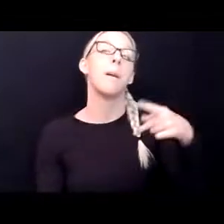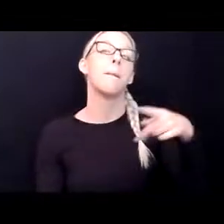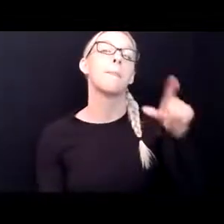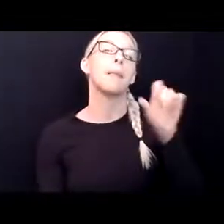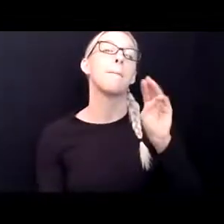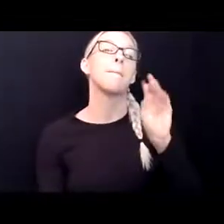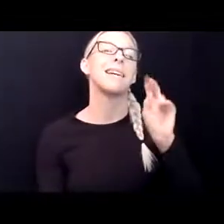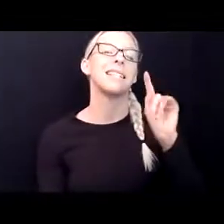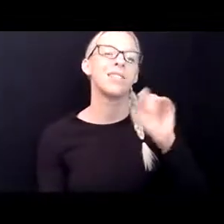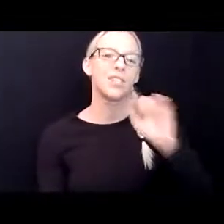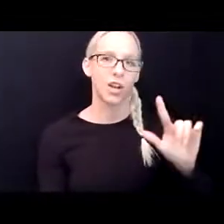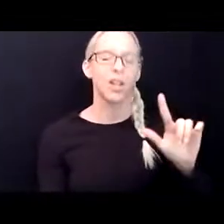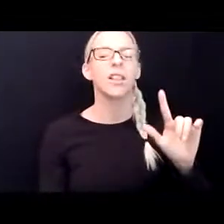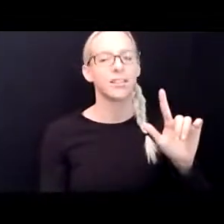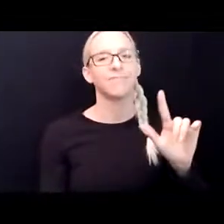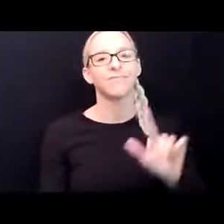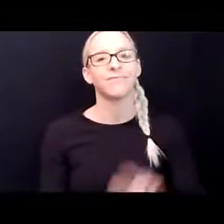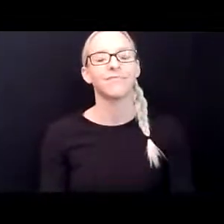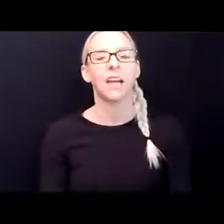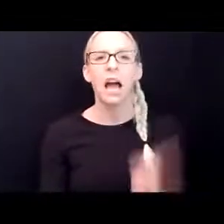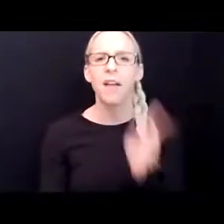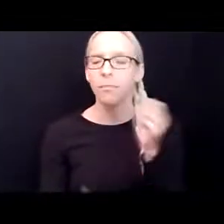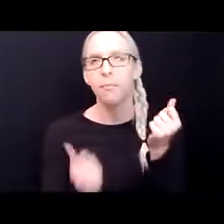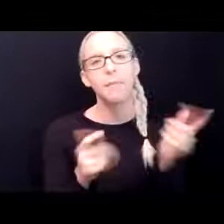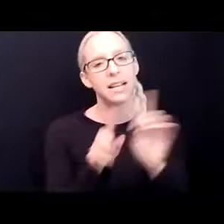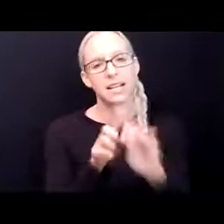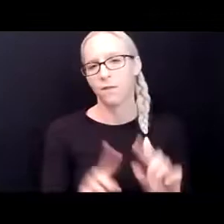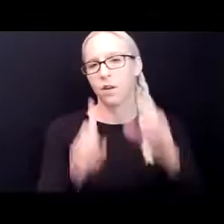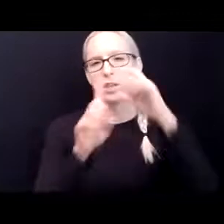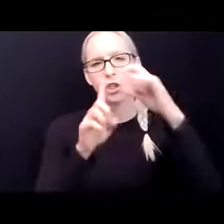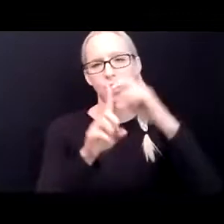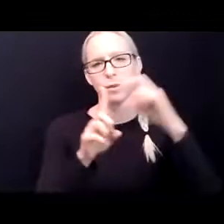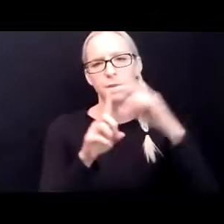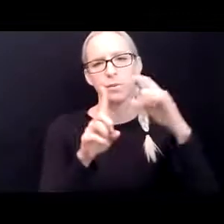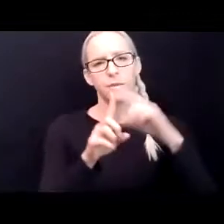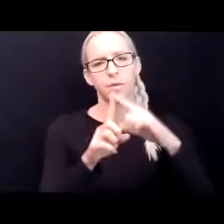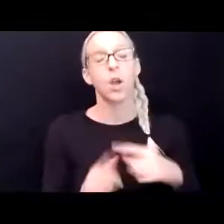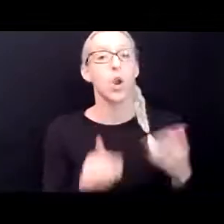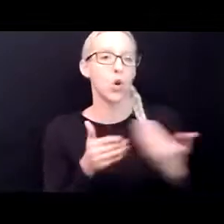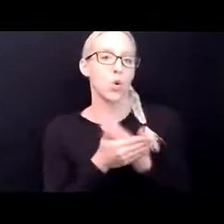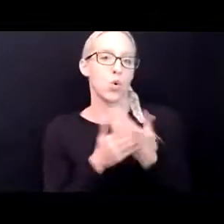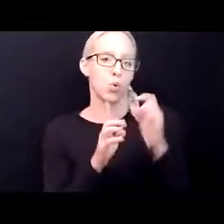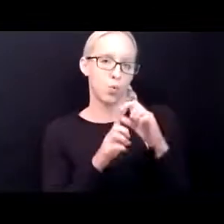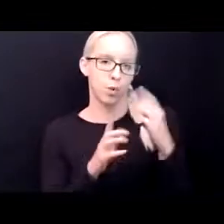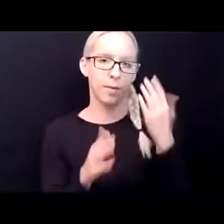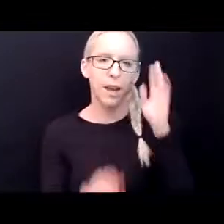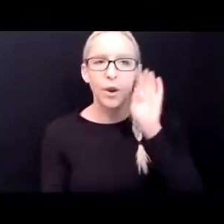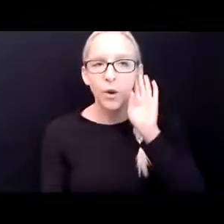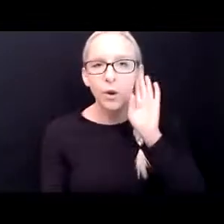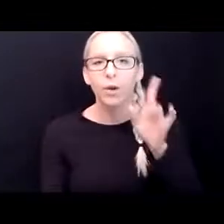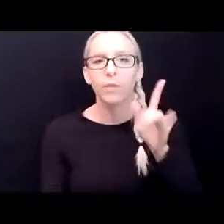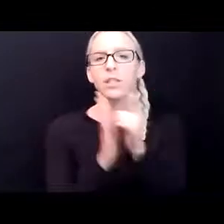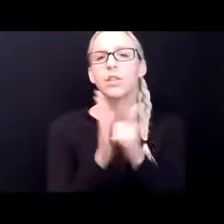different terms. I had one where it was a new one for me. I had a gentleman who was an attorney from